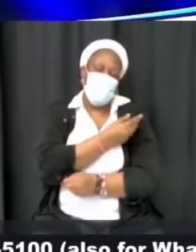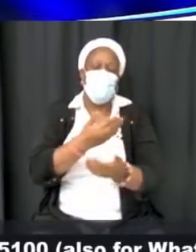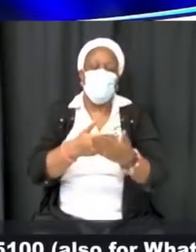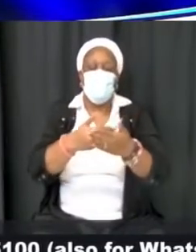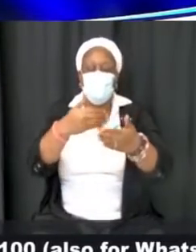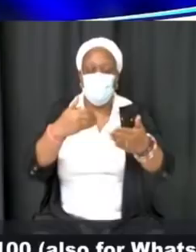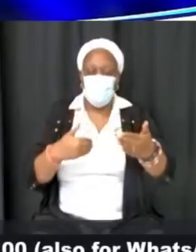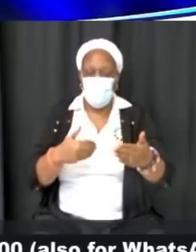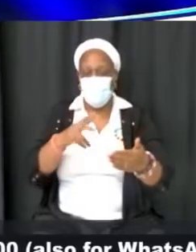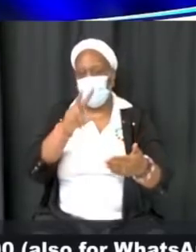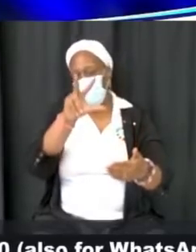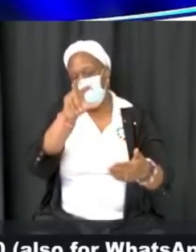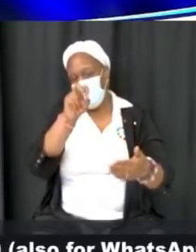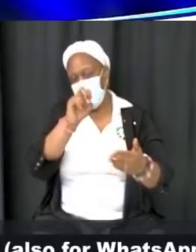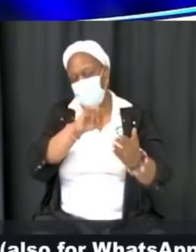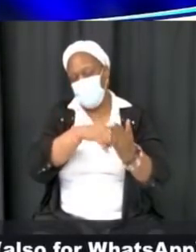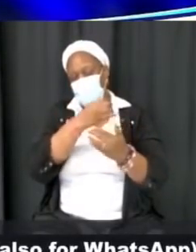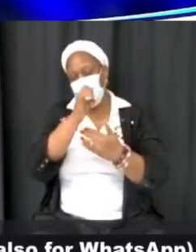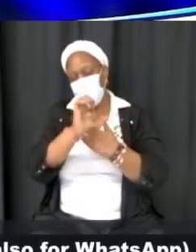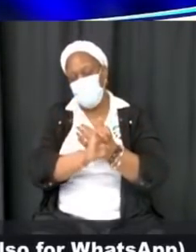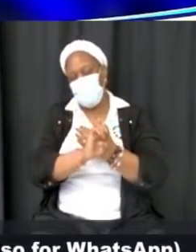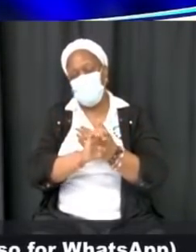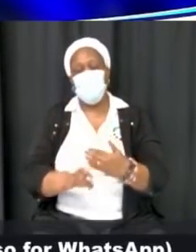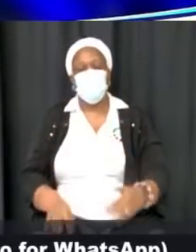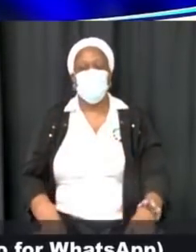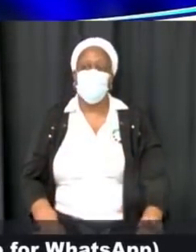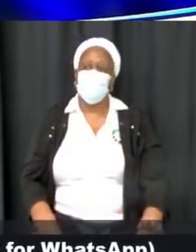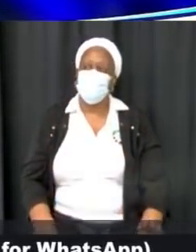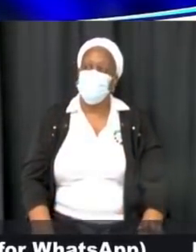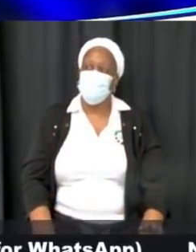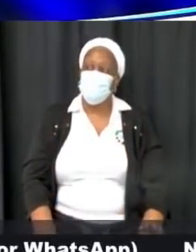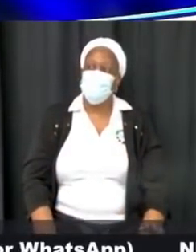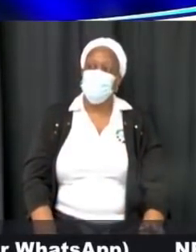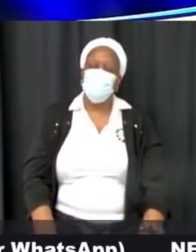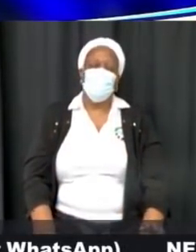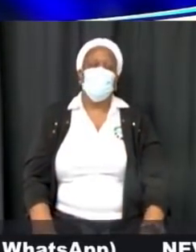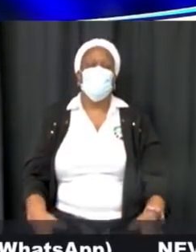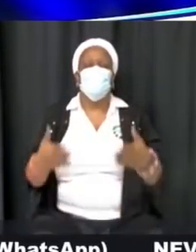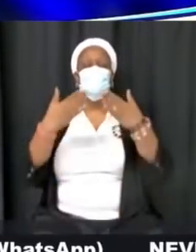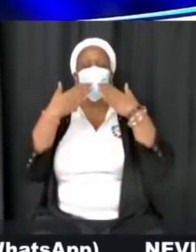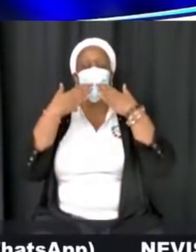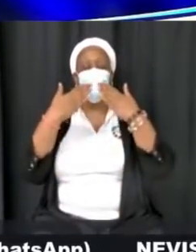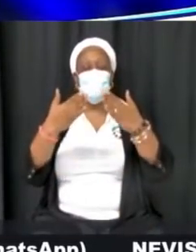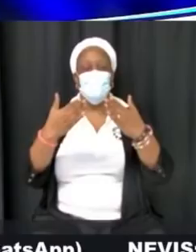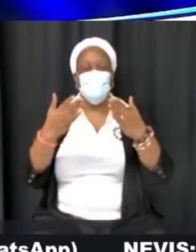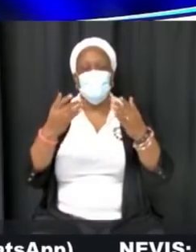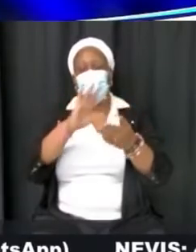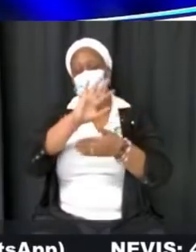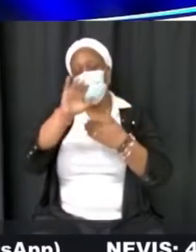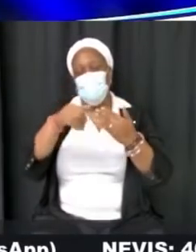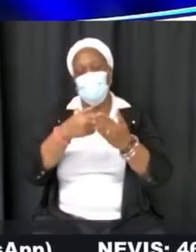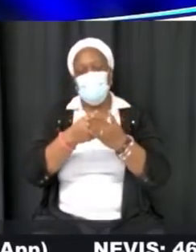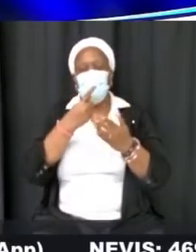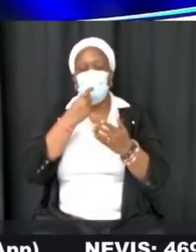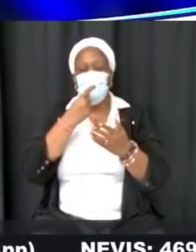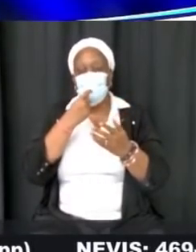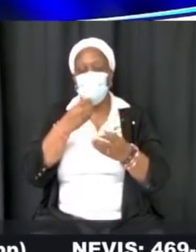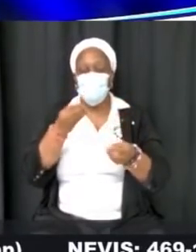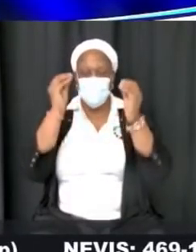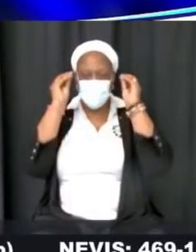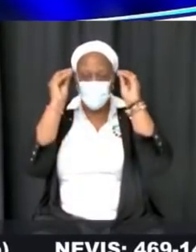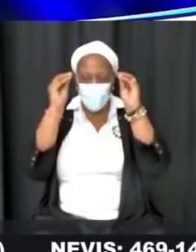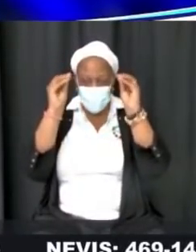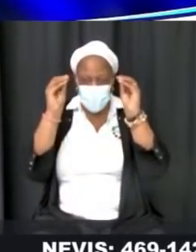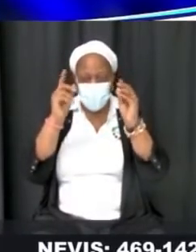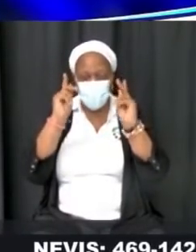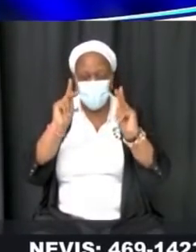vaccinated. And I also want to thank all of the persons who were involved in the education and the rollout program, such